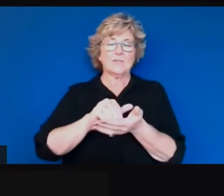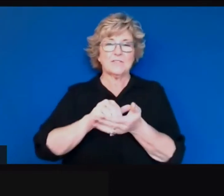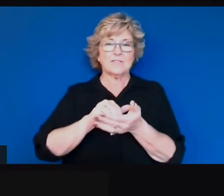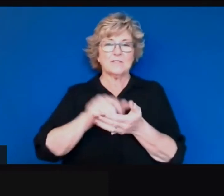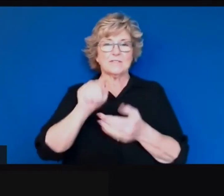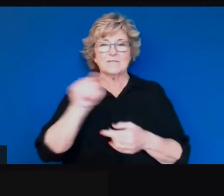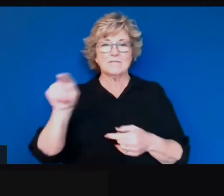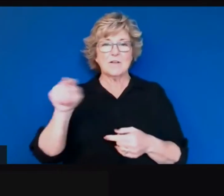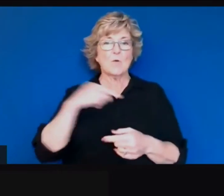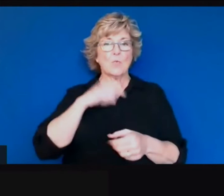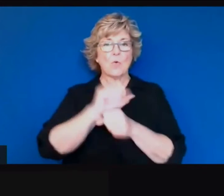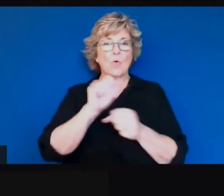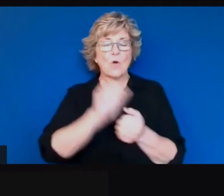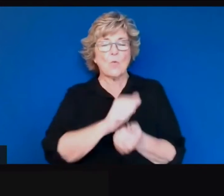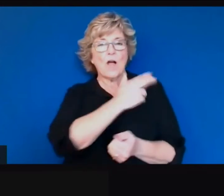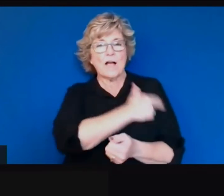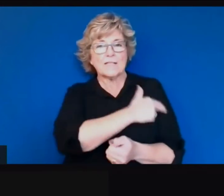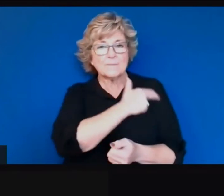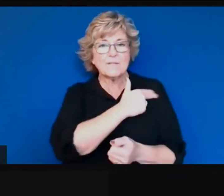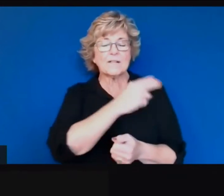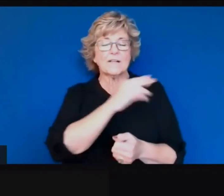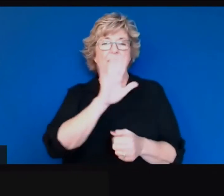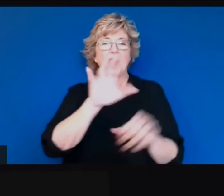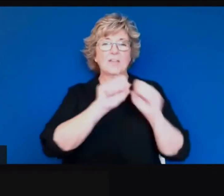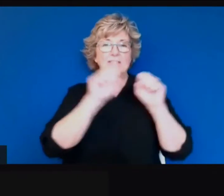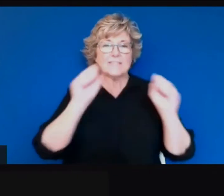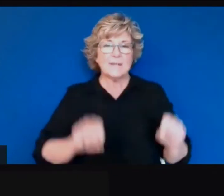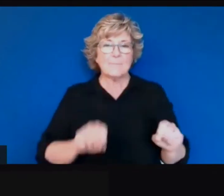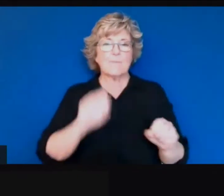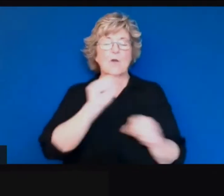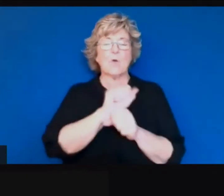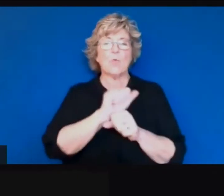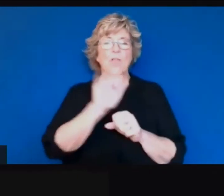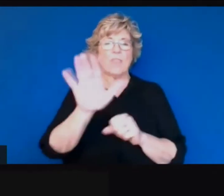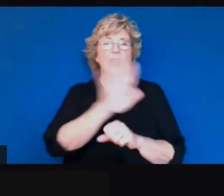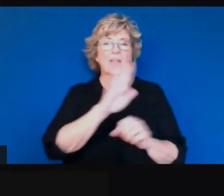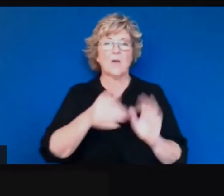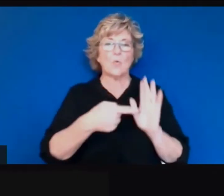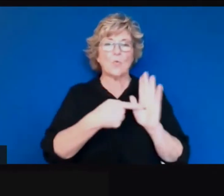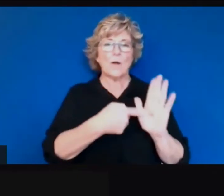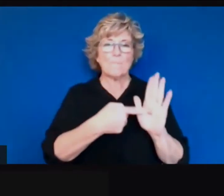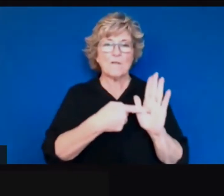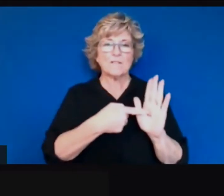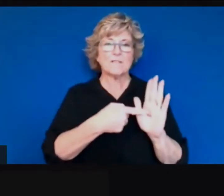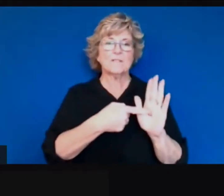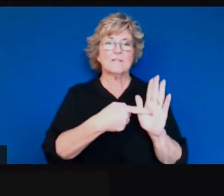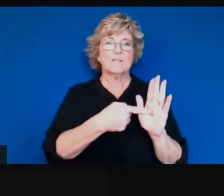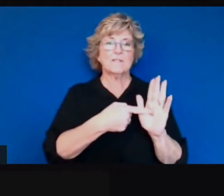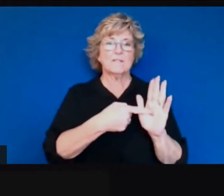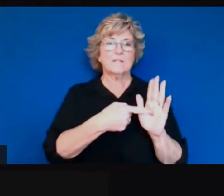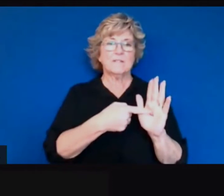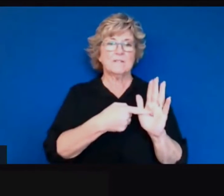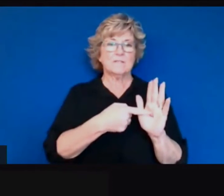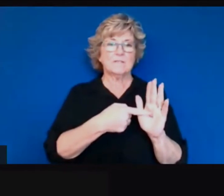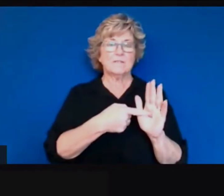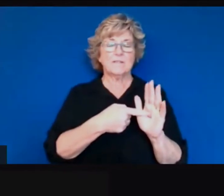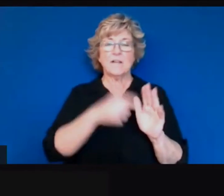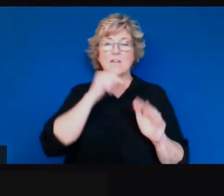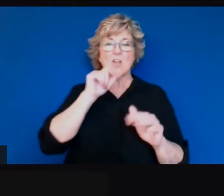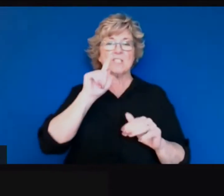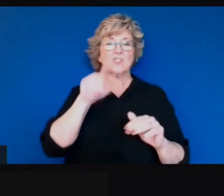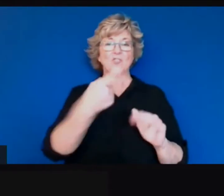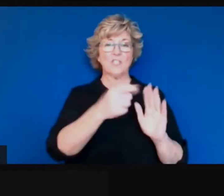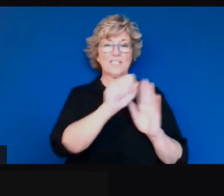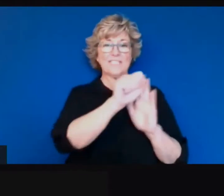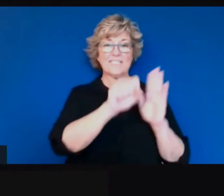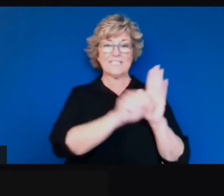working with the hospitals, the hospital system, working with their representatives at a very granular level, not just at the state level.